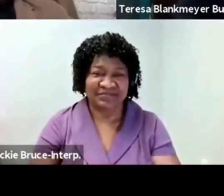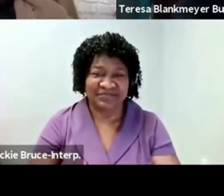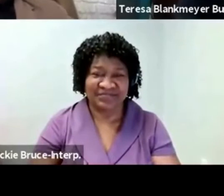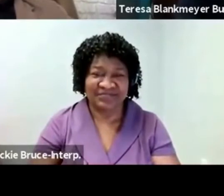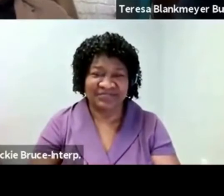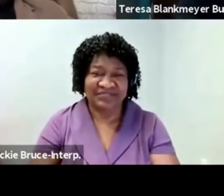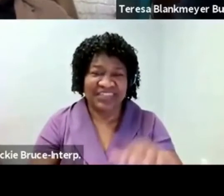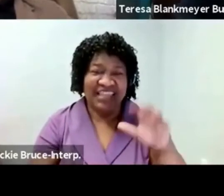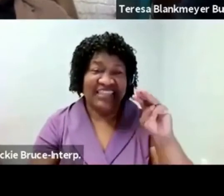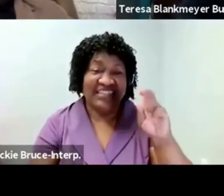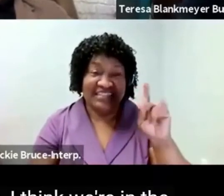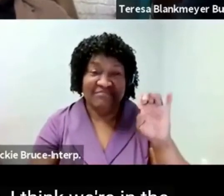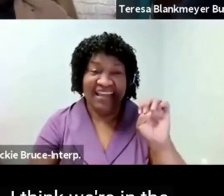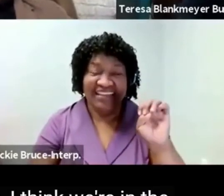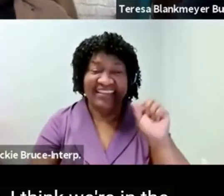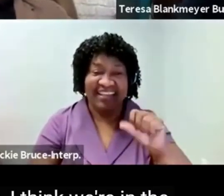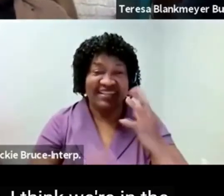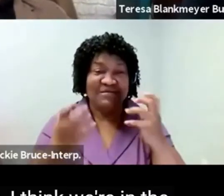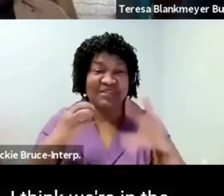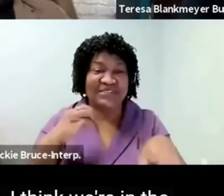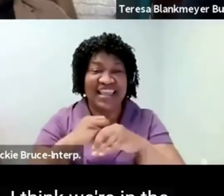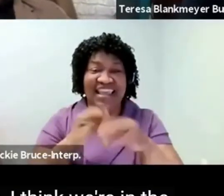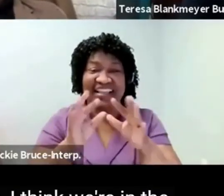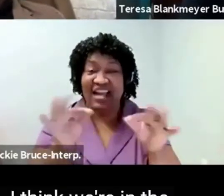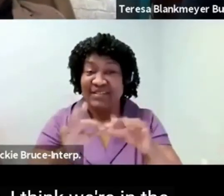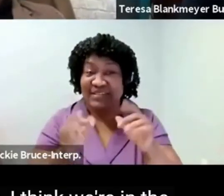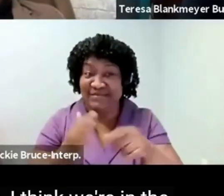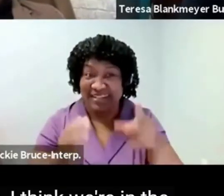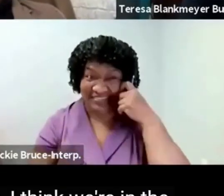Yeah, and this is Mike. I just add a few comments to that.